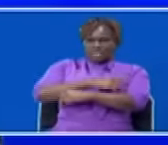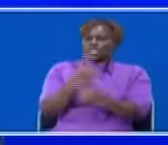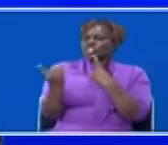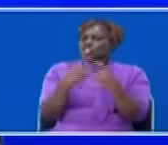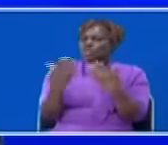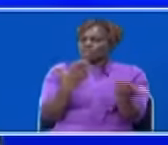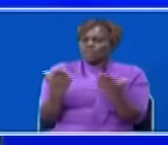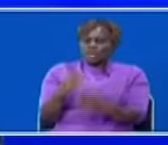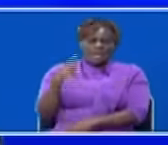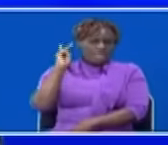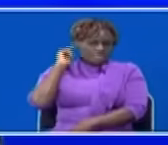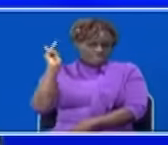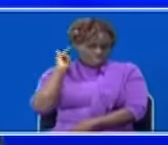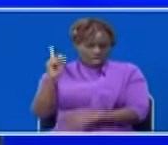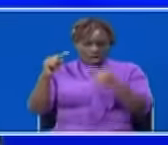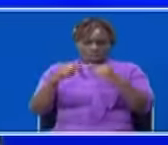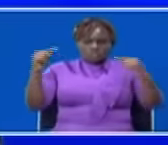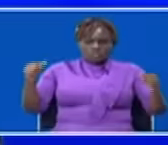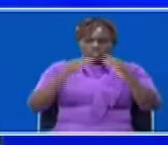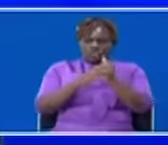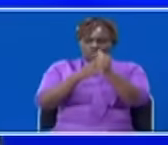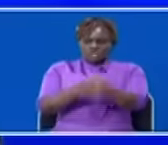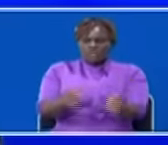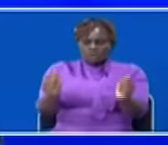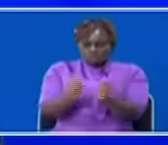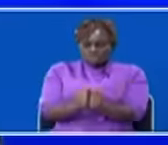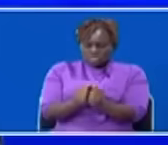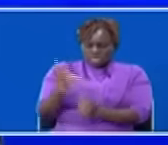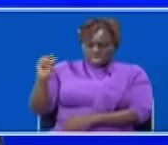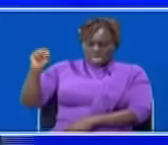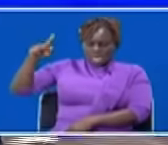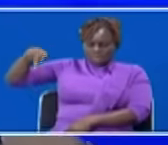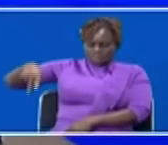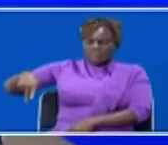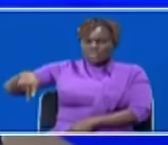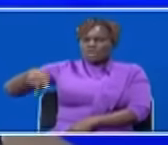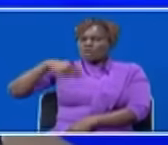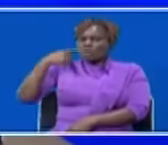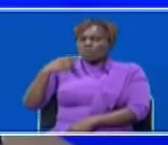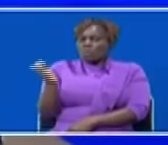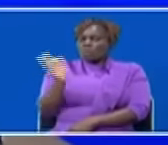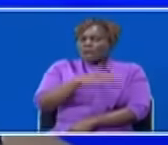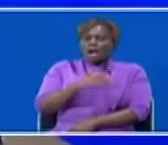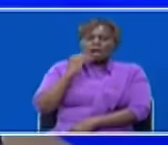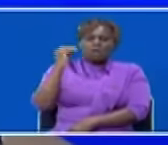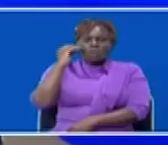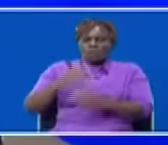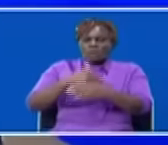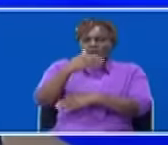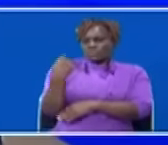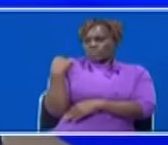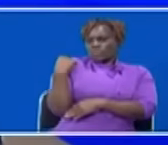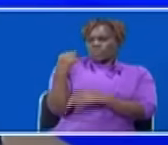in Nyamira County. The opposition leader had accompanied Kitutu Masaba MP Timothy Bosire on his homecoming following his